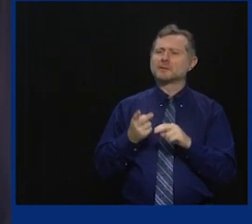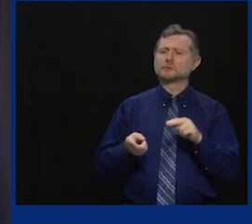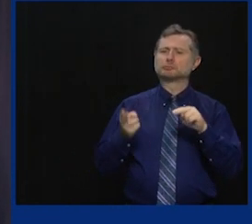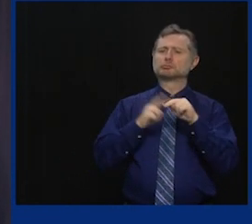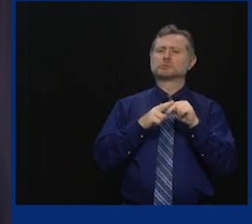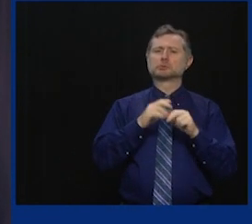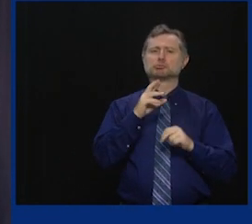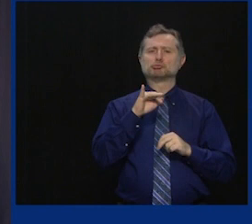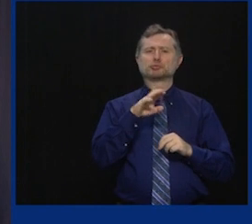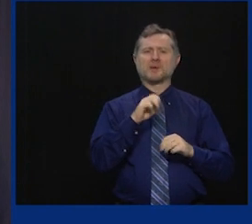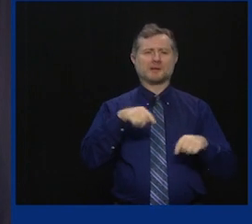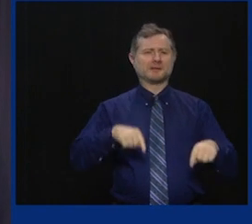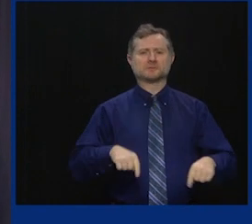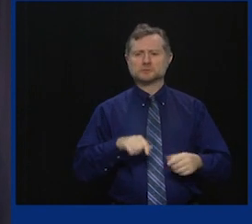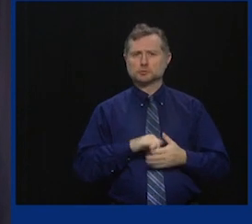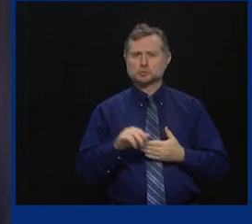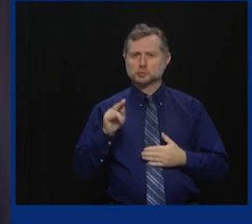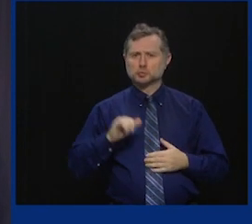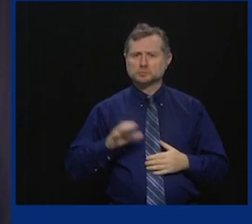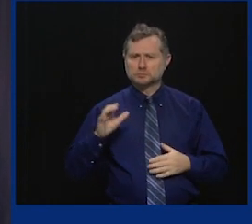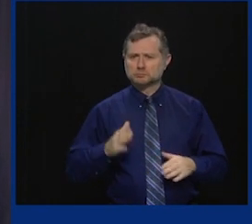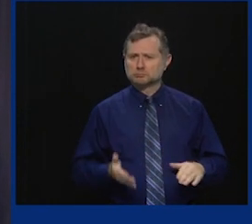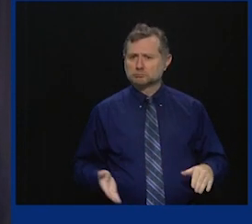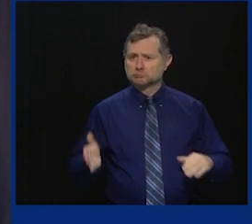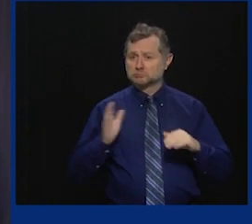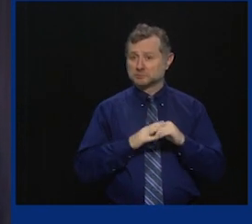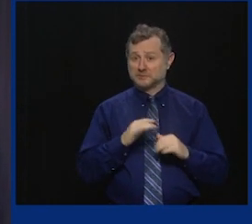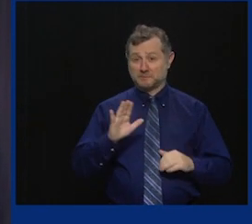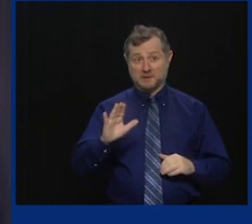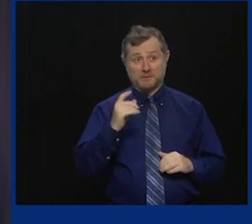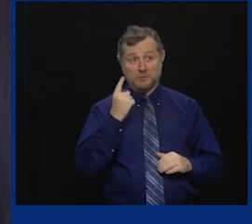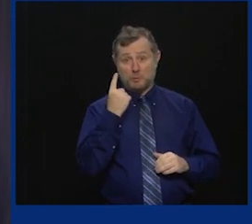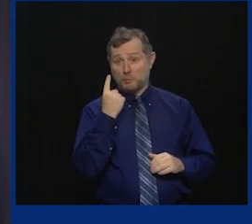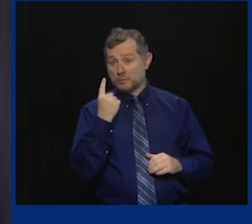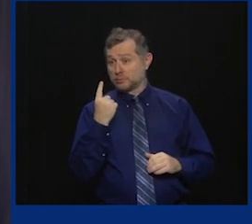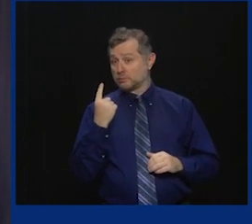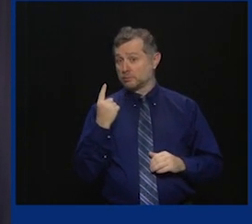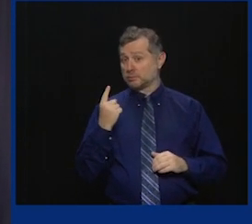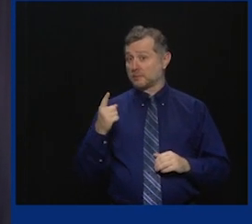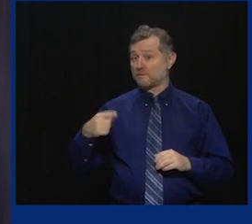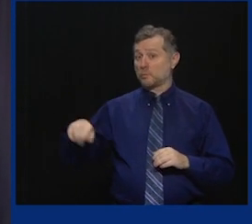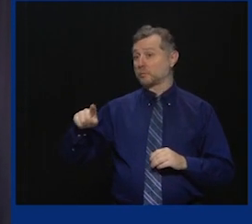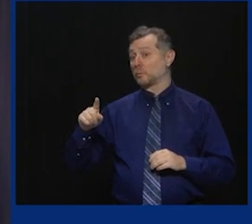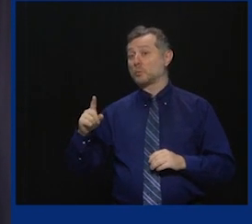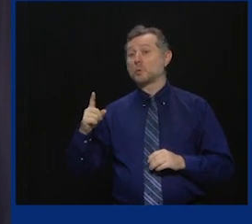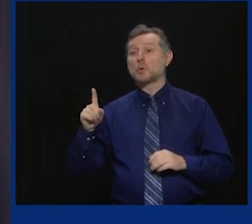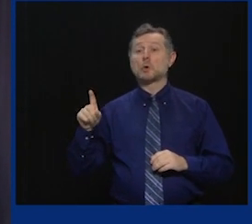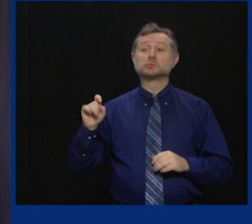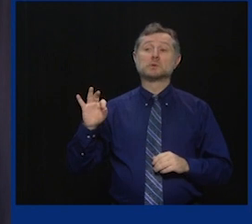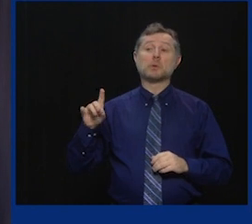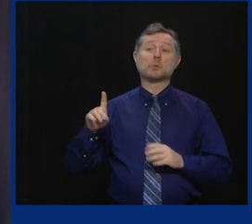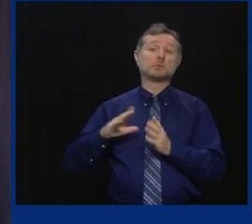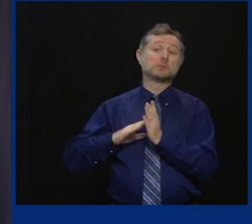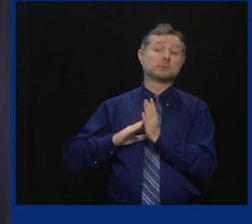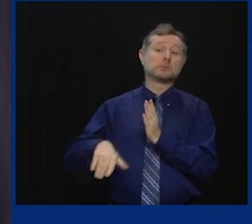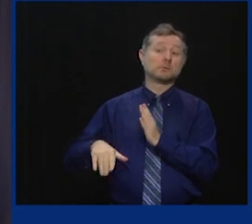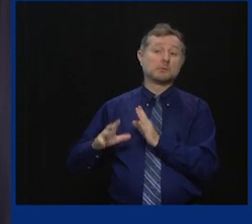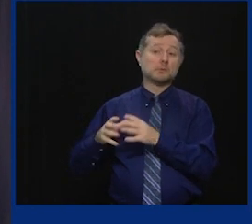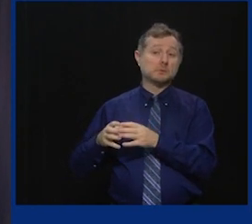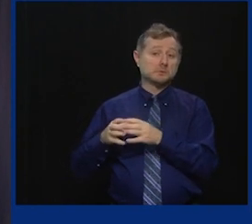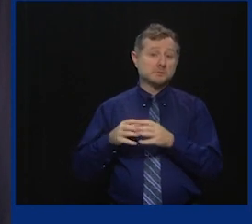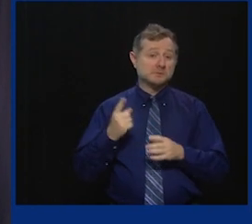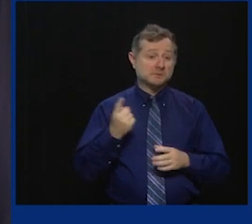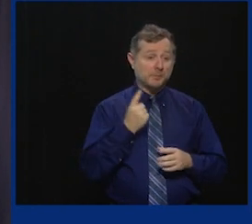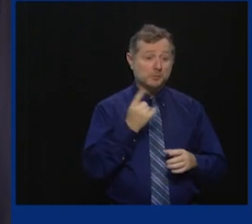even one of the 191 people released today does something wrong, can you already anticipate that